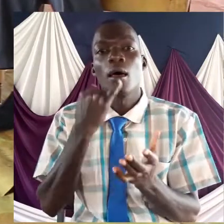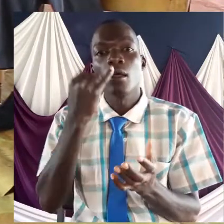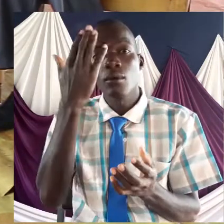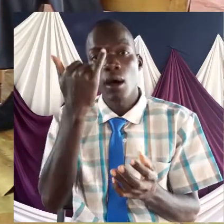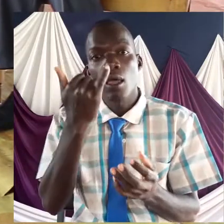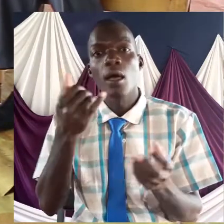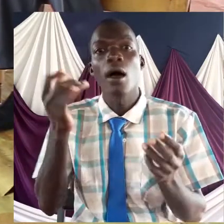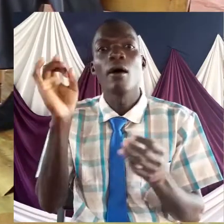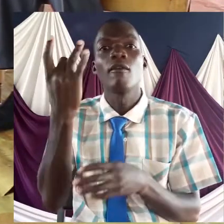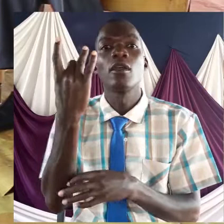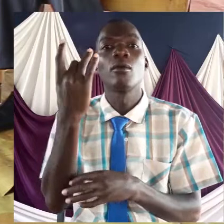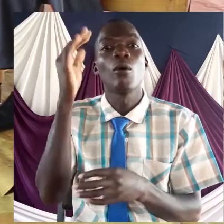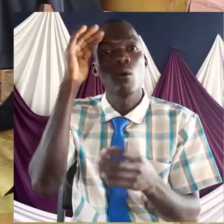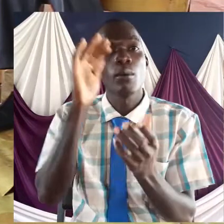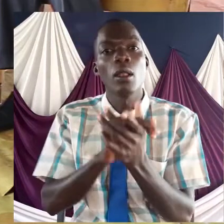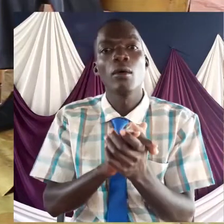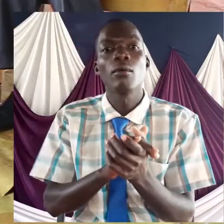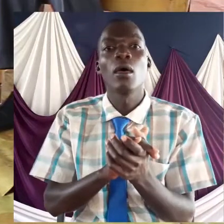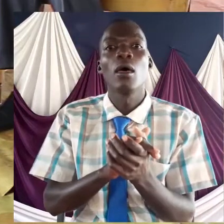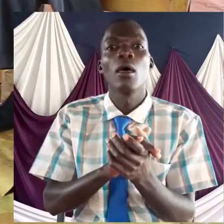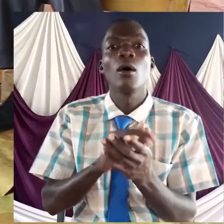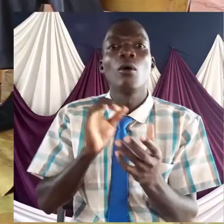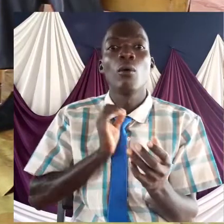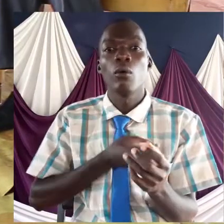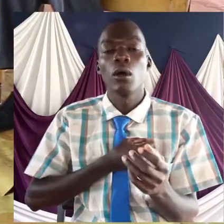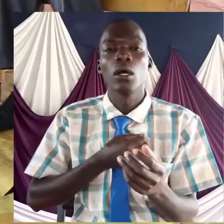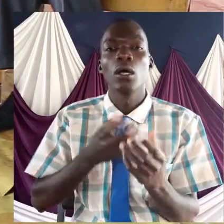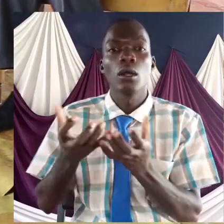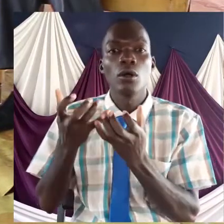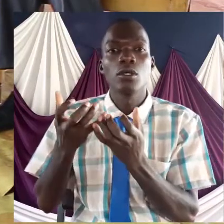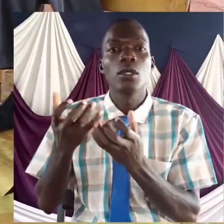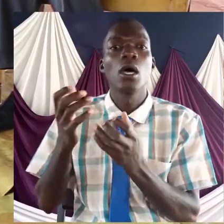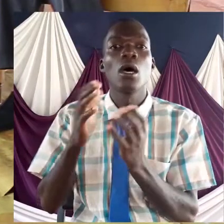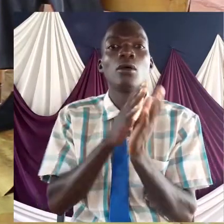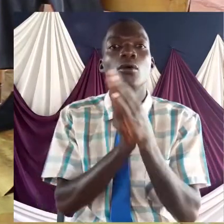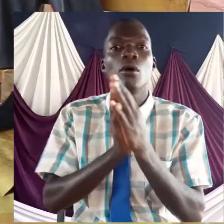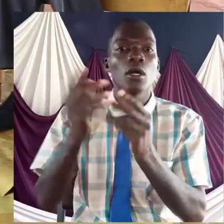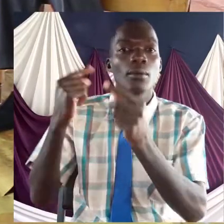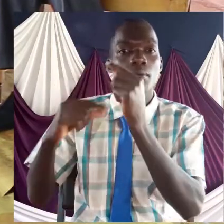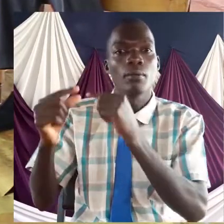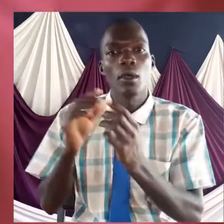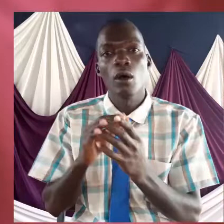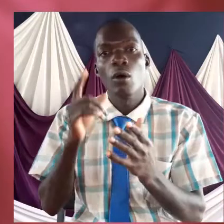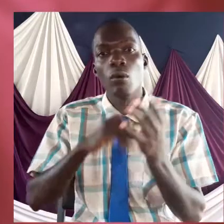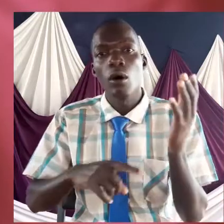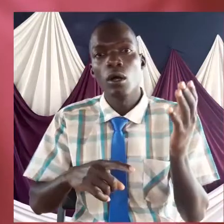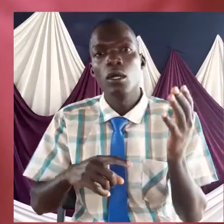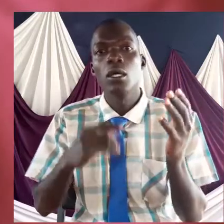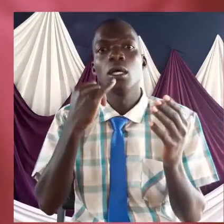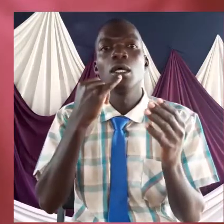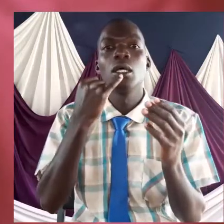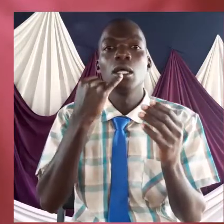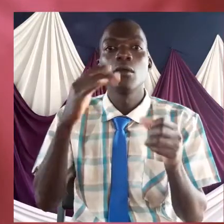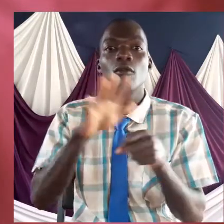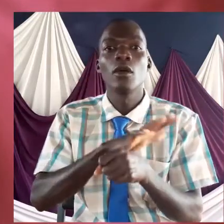as Adventists, we believe in taking the approach of historists. Yes. Where what was